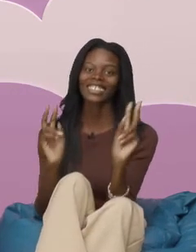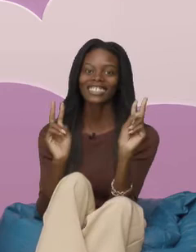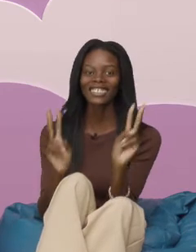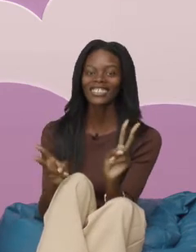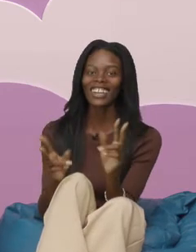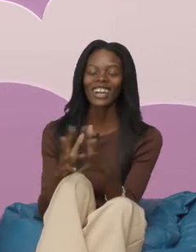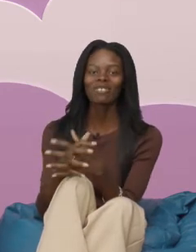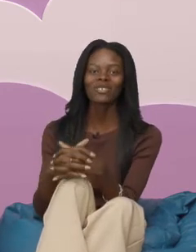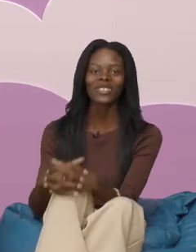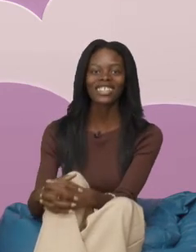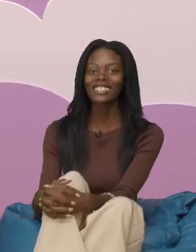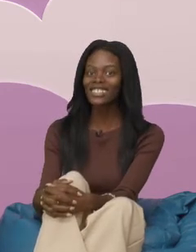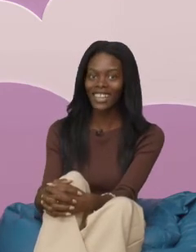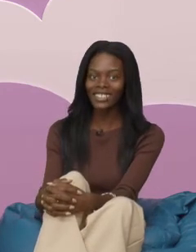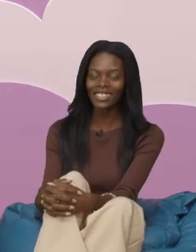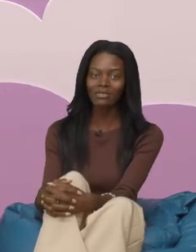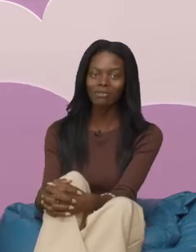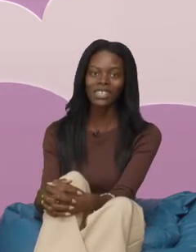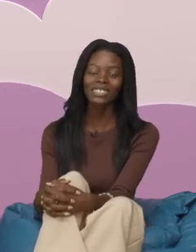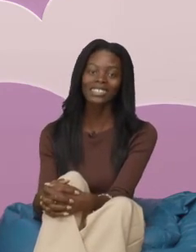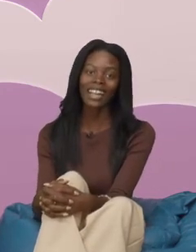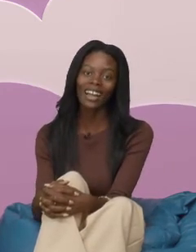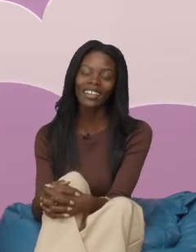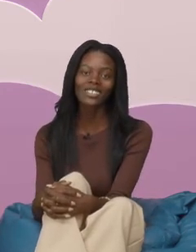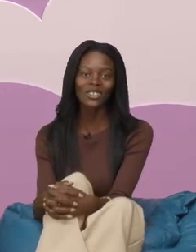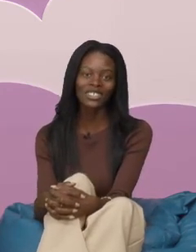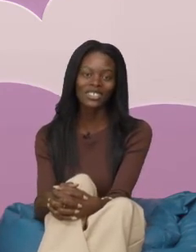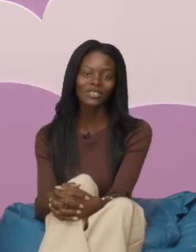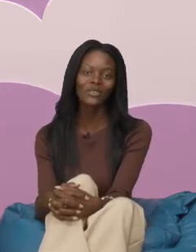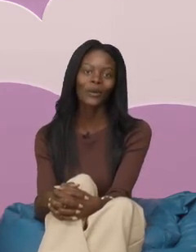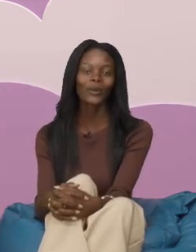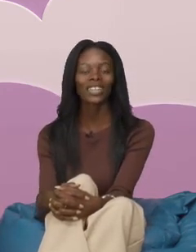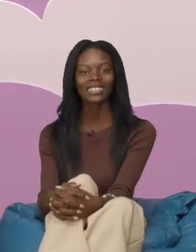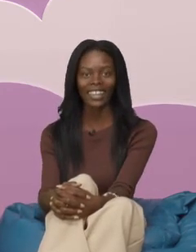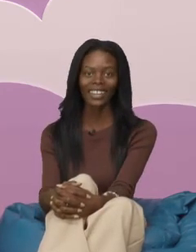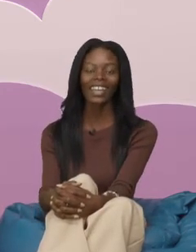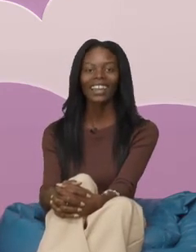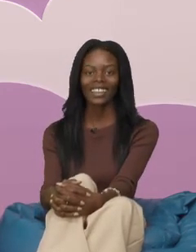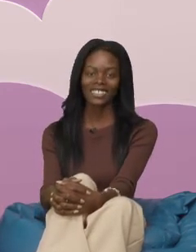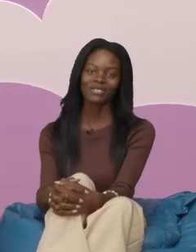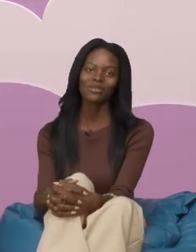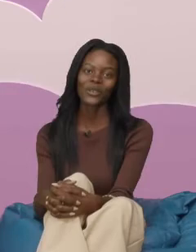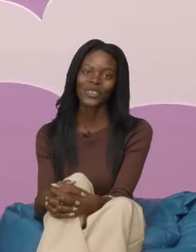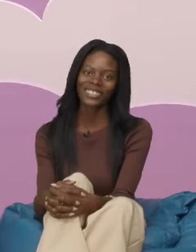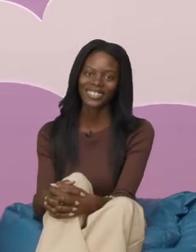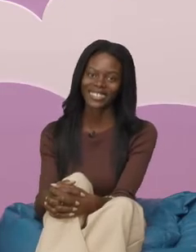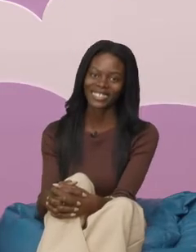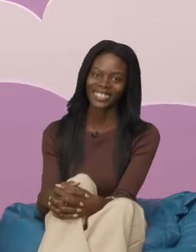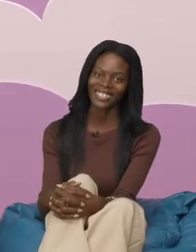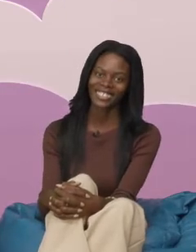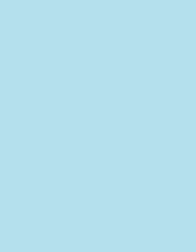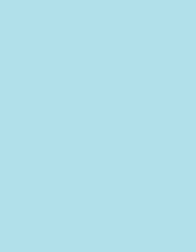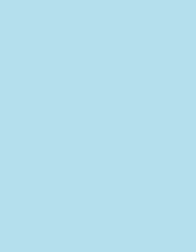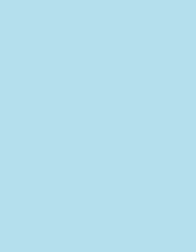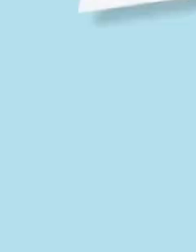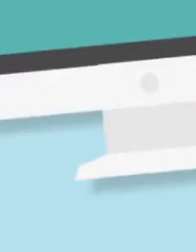2. I hope you grade 2s are excited because now it's your turn for week 10, lesson 4.